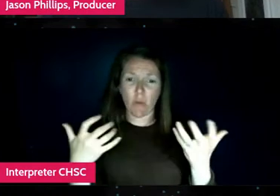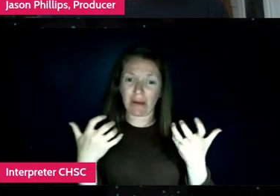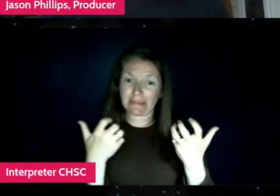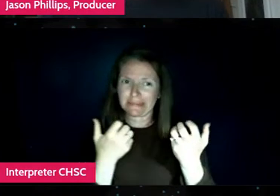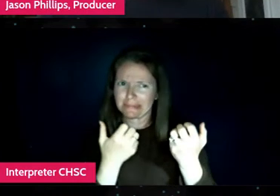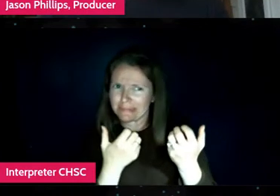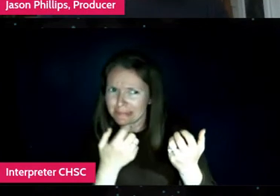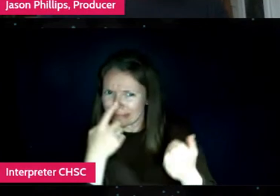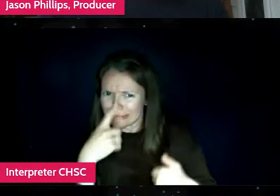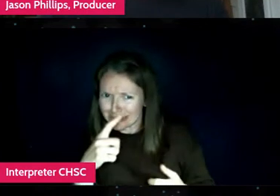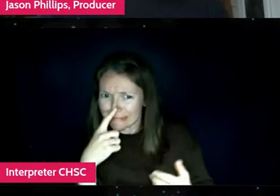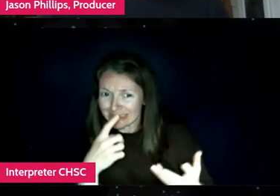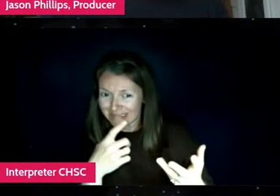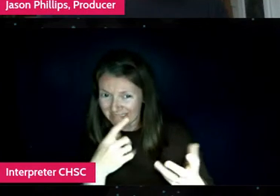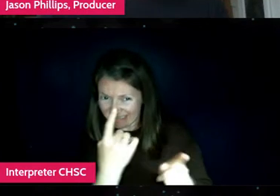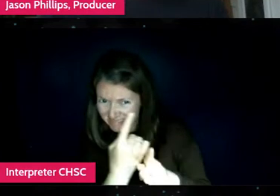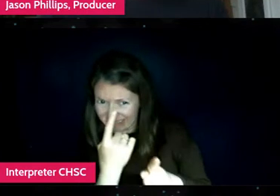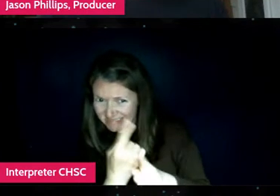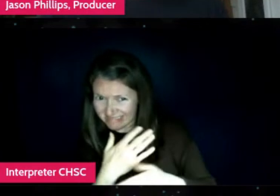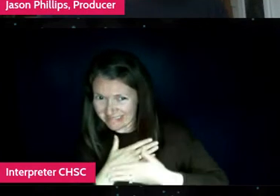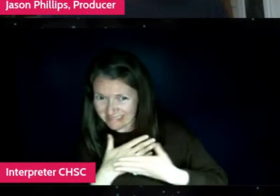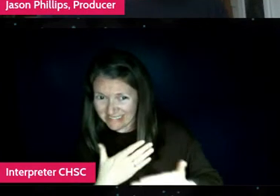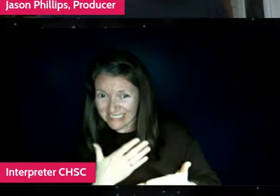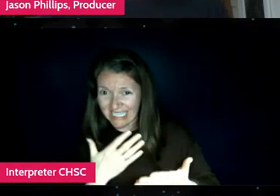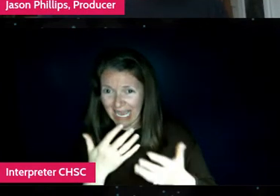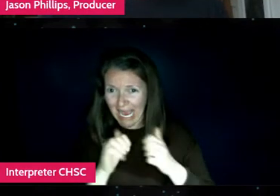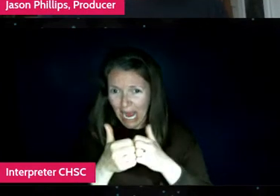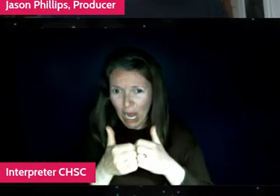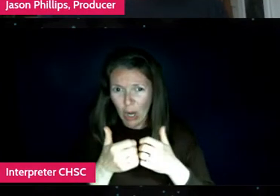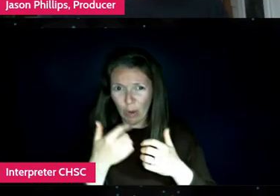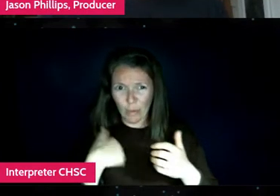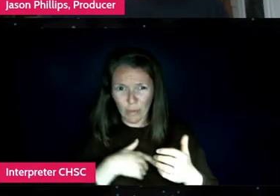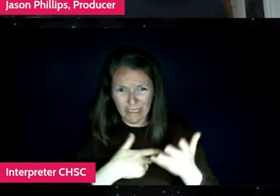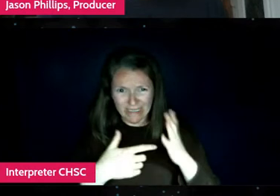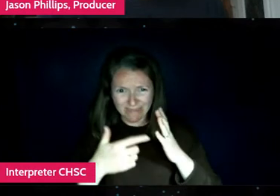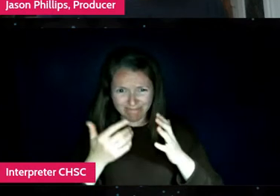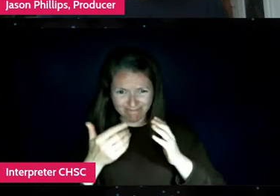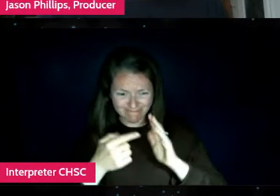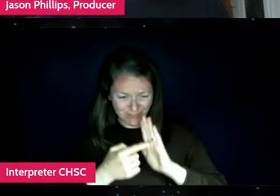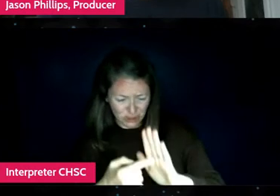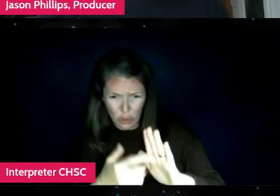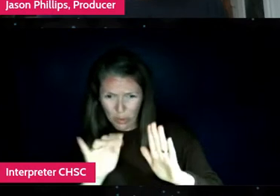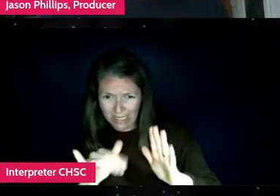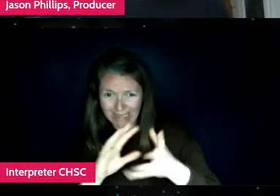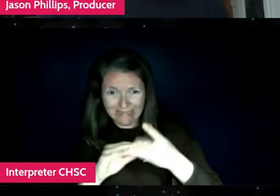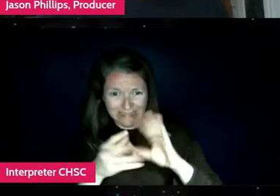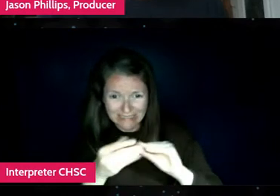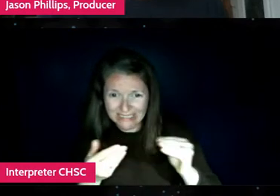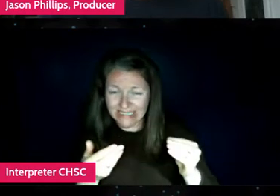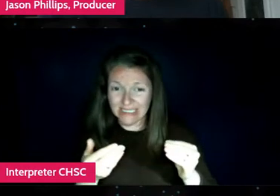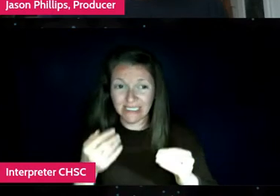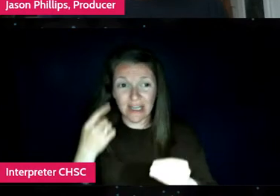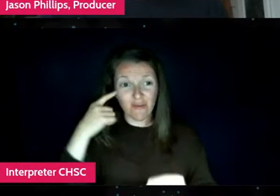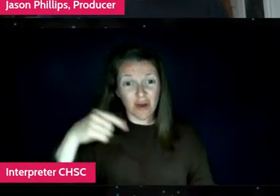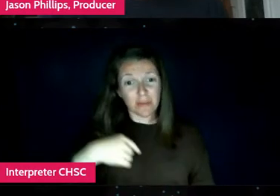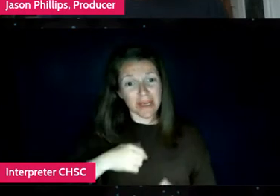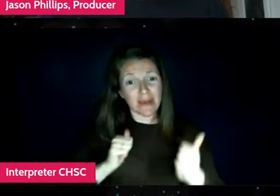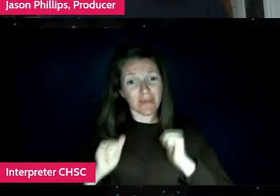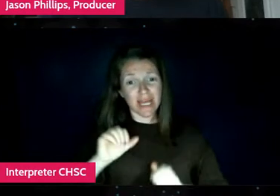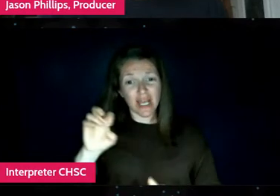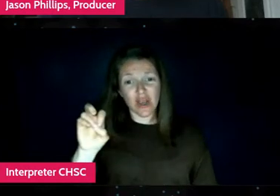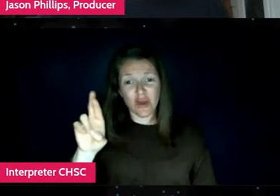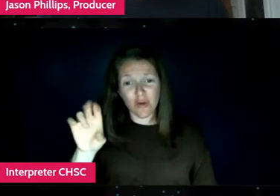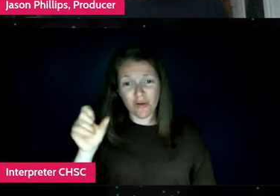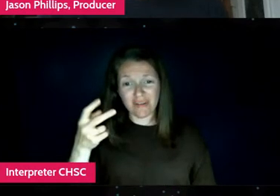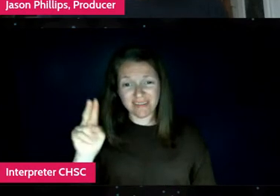writers and directors, like, okay, how are we handling this? How are we going on this ride? Because for me, playing Orson, I want to make sure